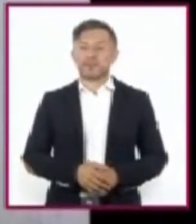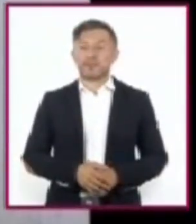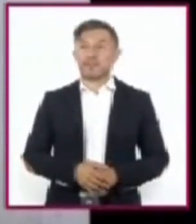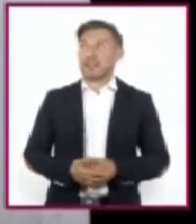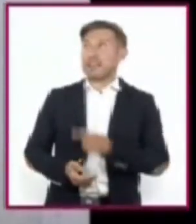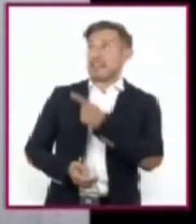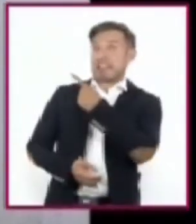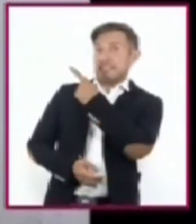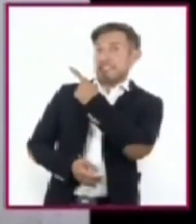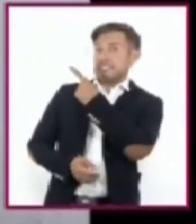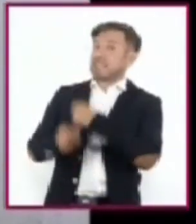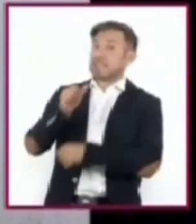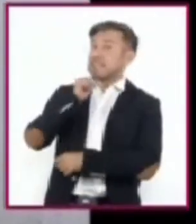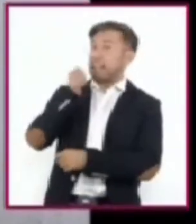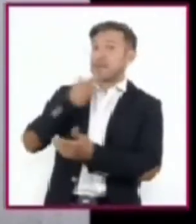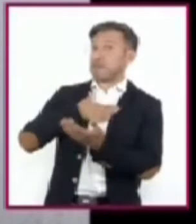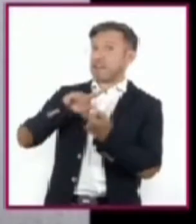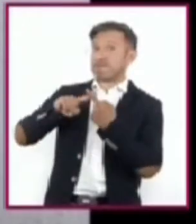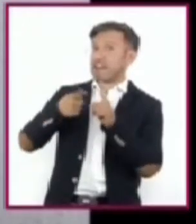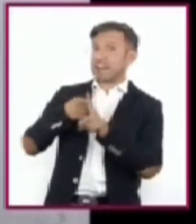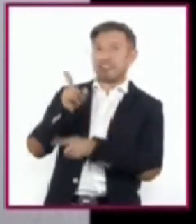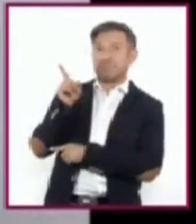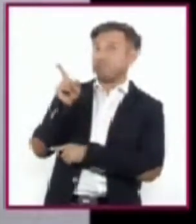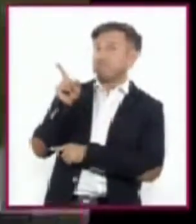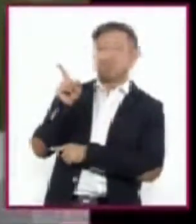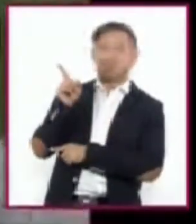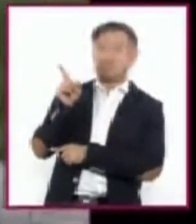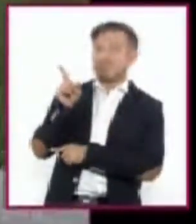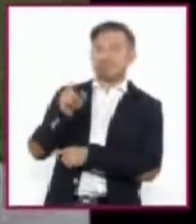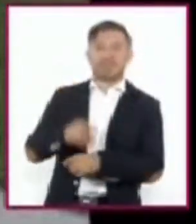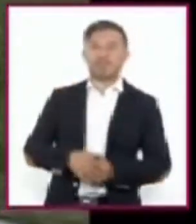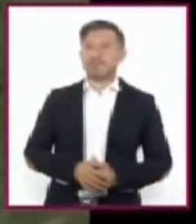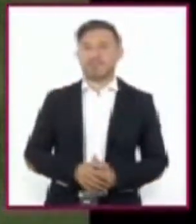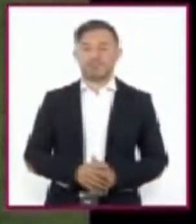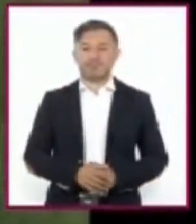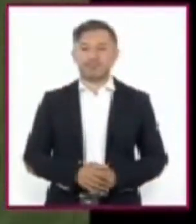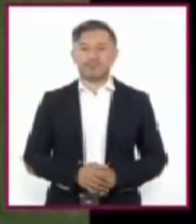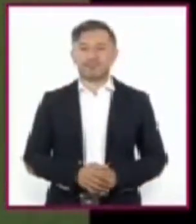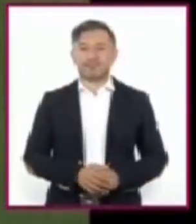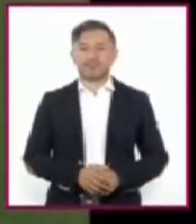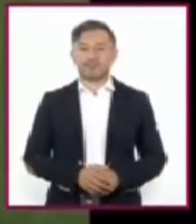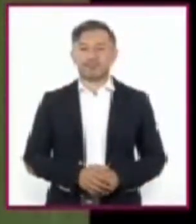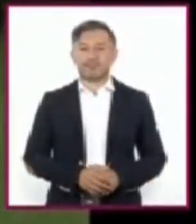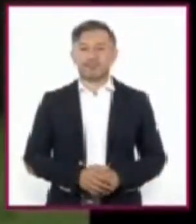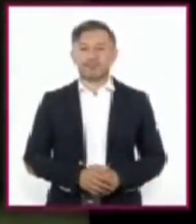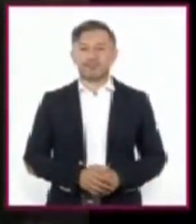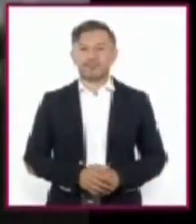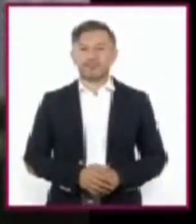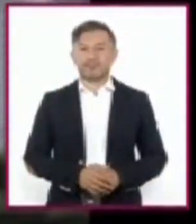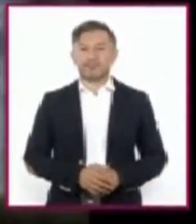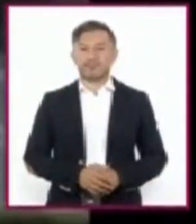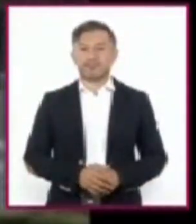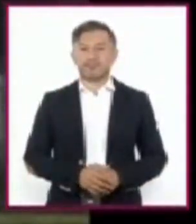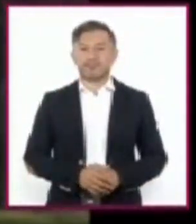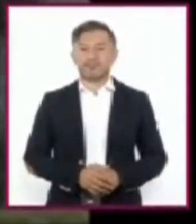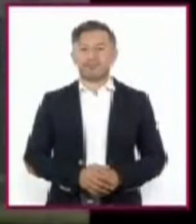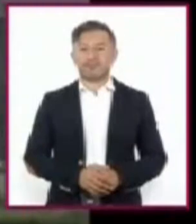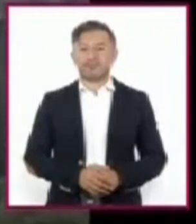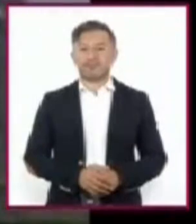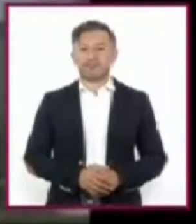He's not my friend. This